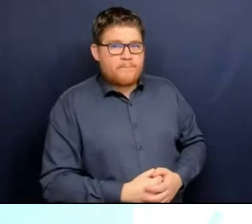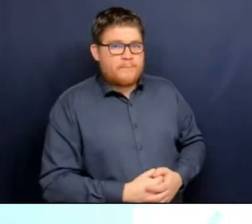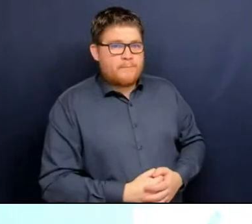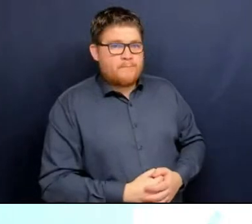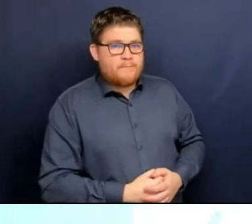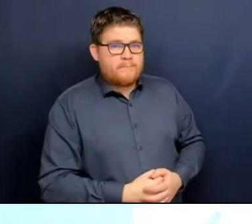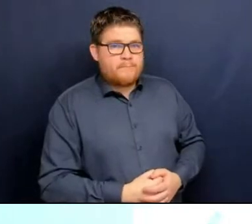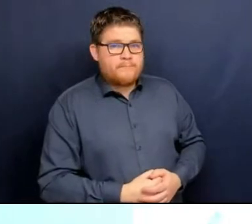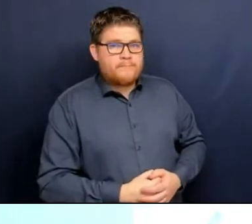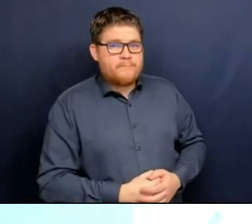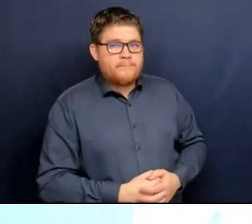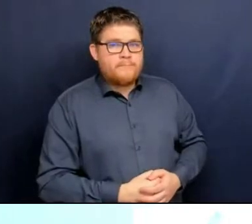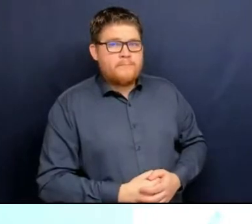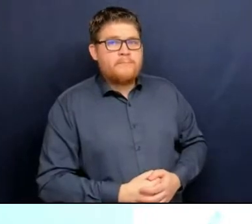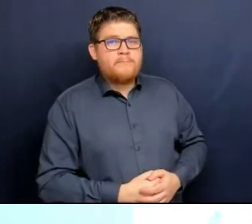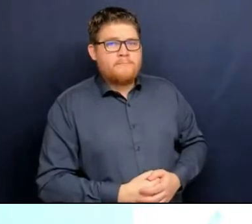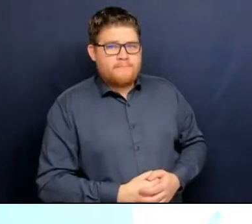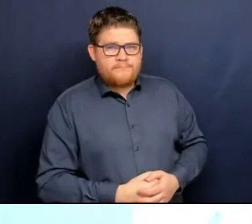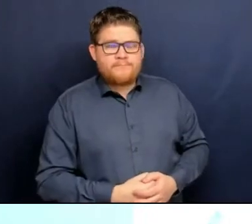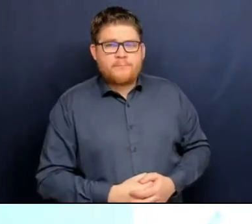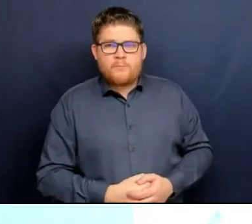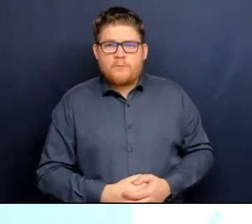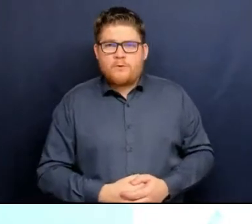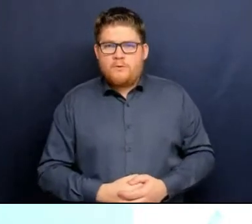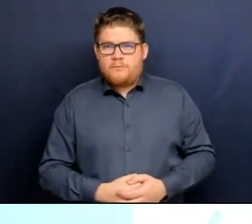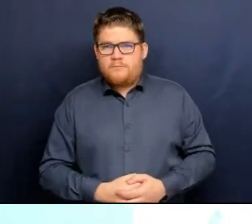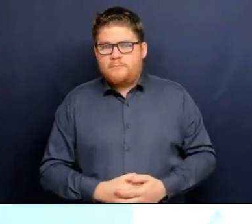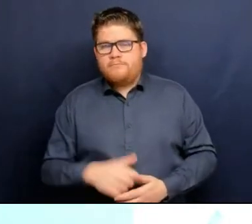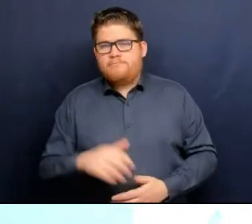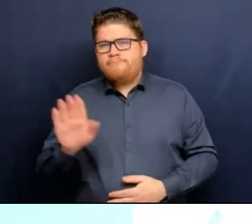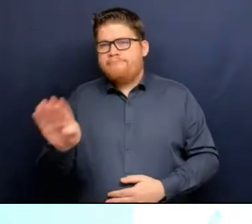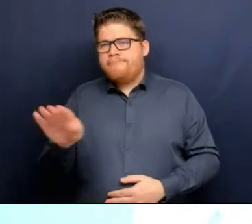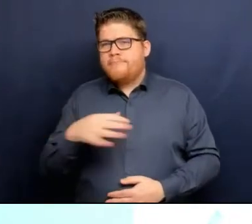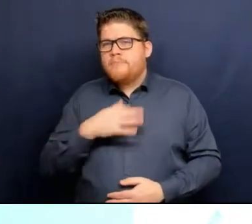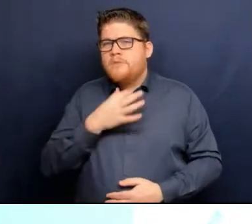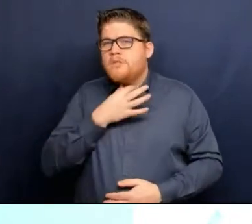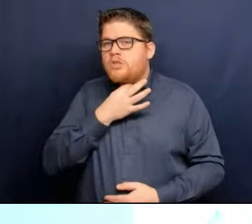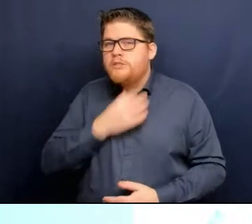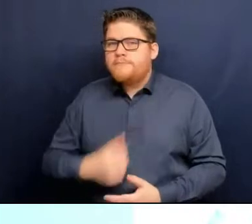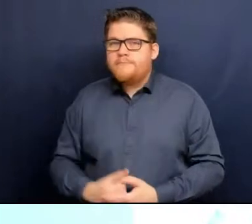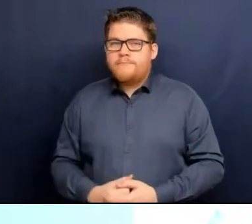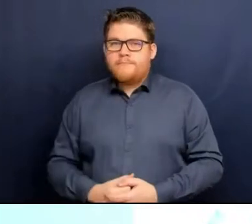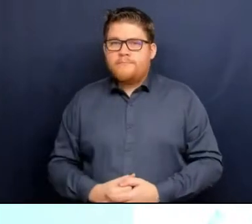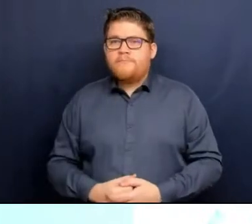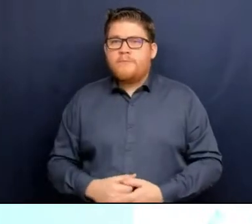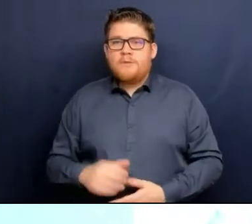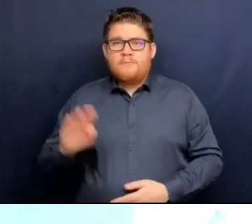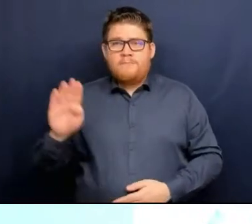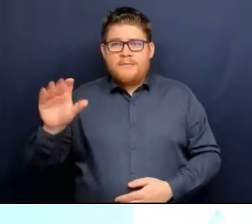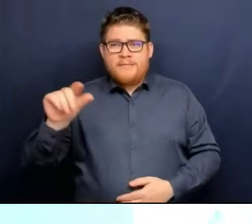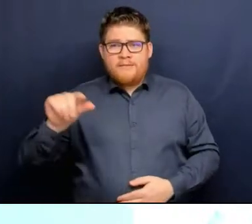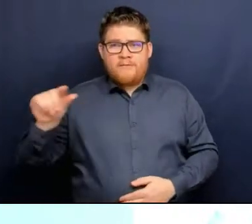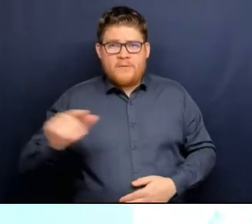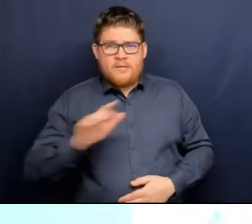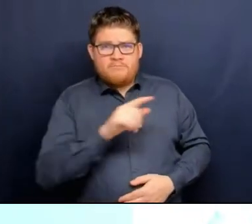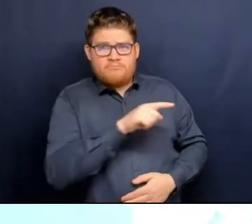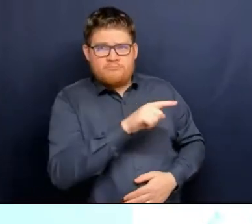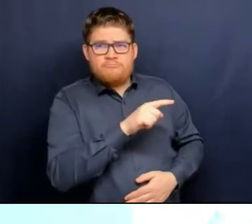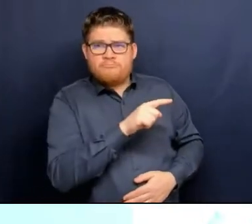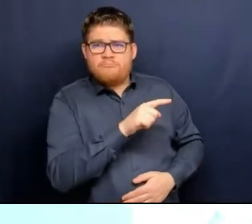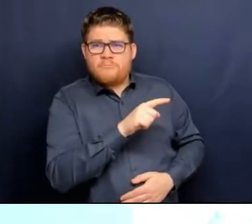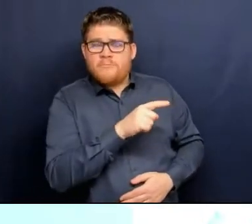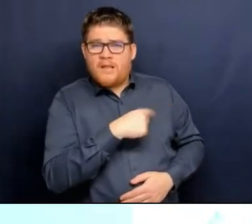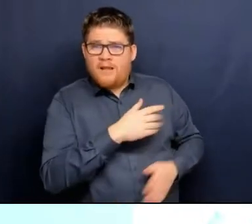Thank you. Just to follow up a little bit on that, does the provincial government have a plan to bring